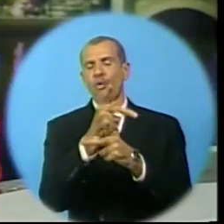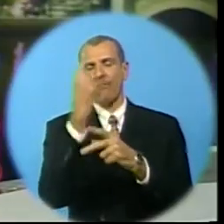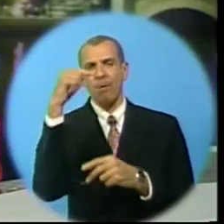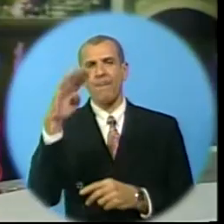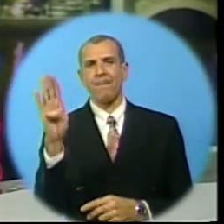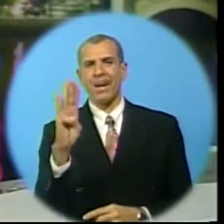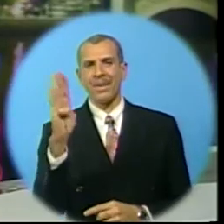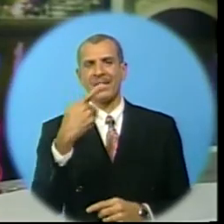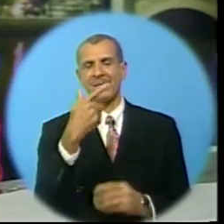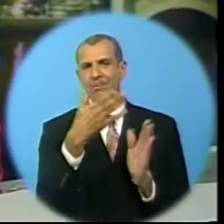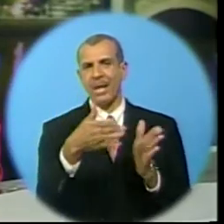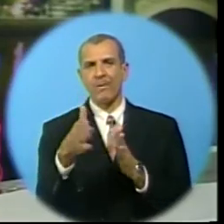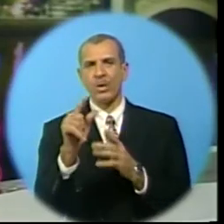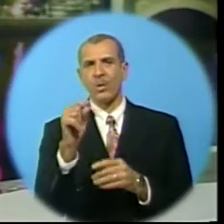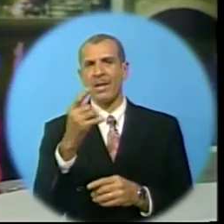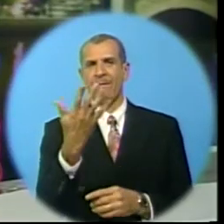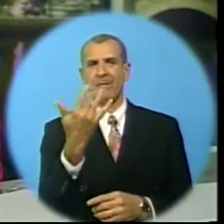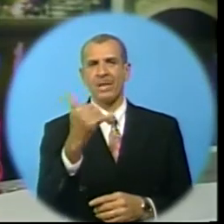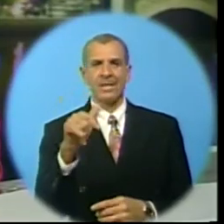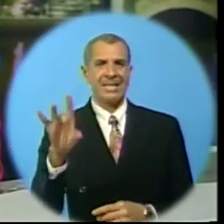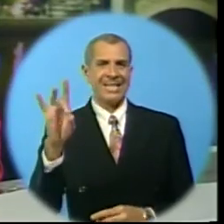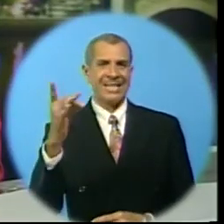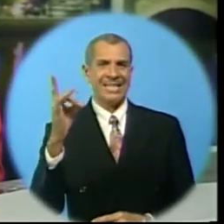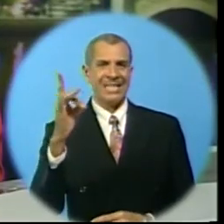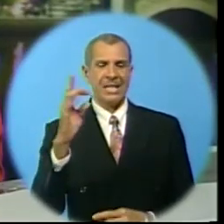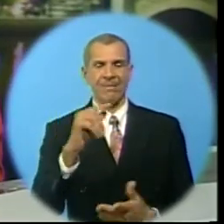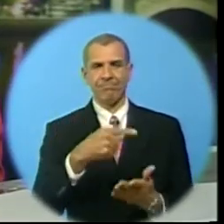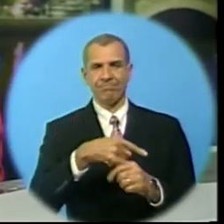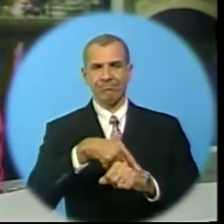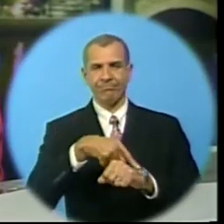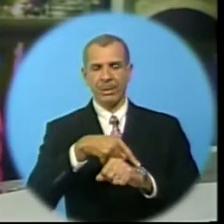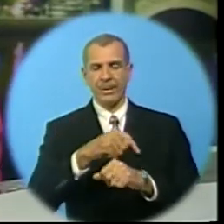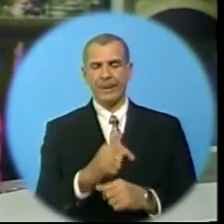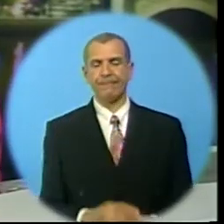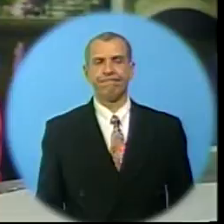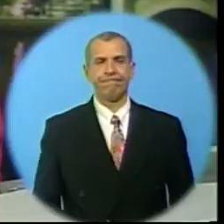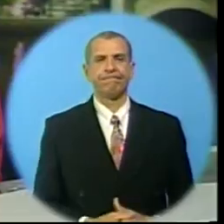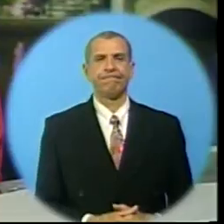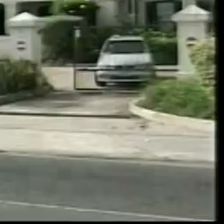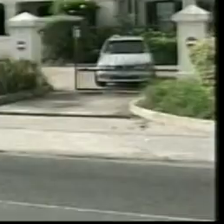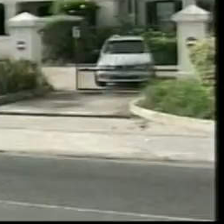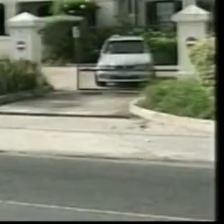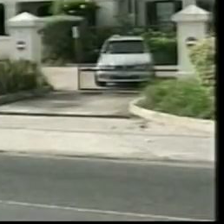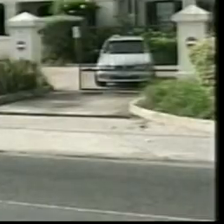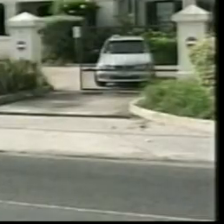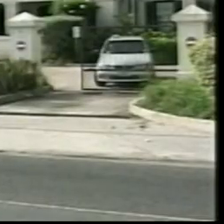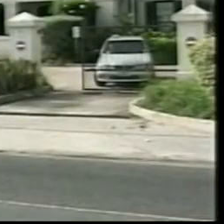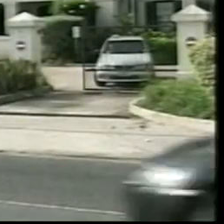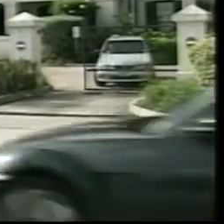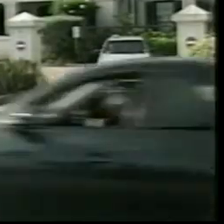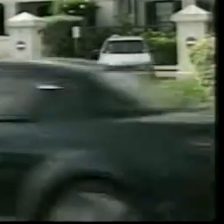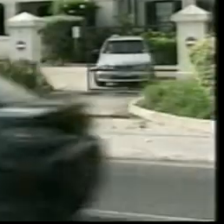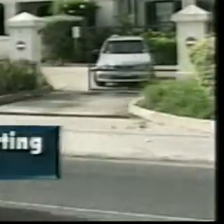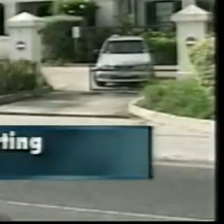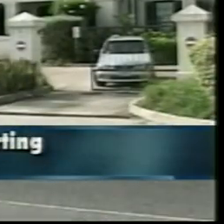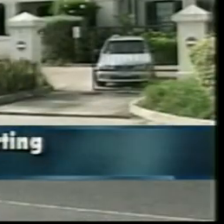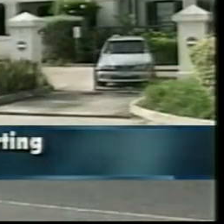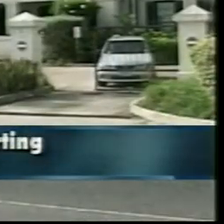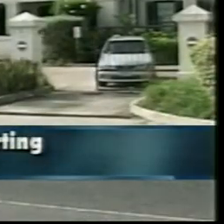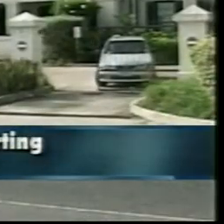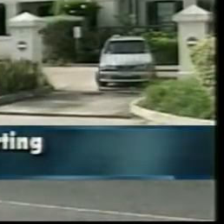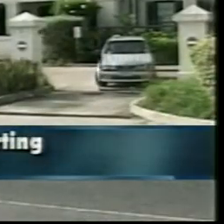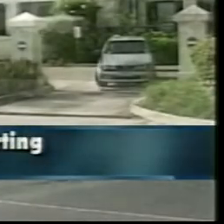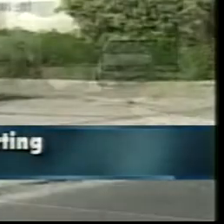the 2015 to 2018 period. Ryan Broom has more. The new country strategy, with loans totaling over